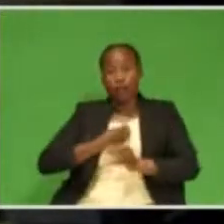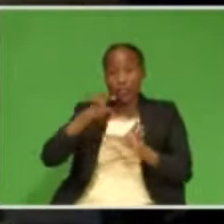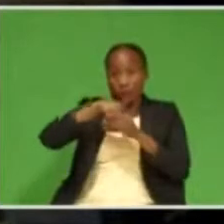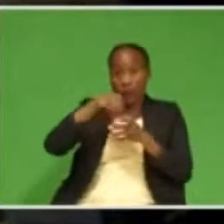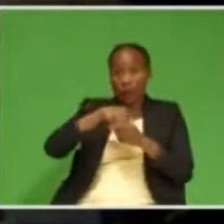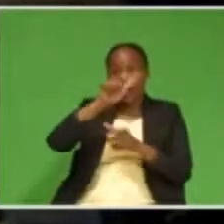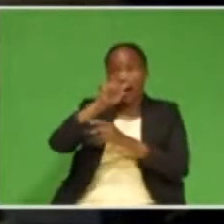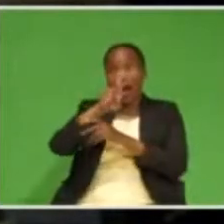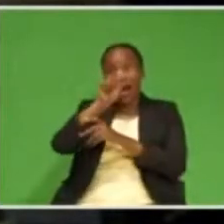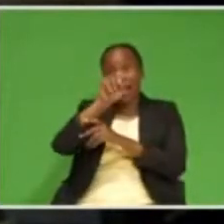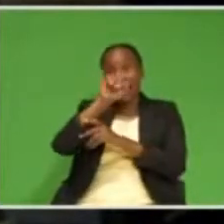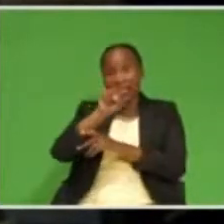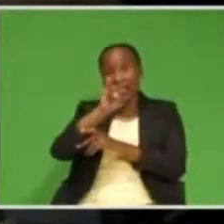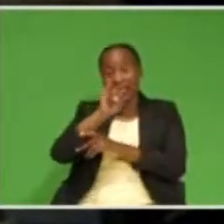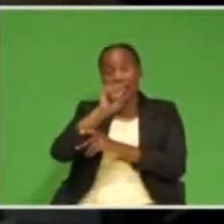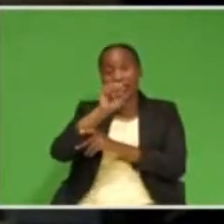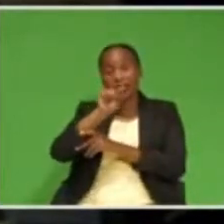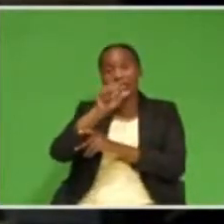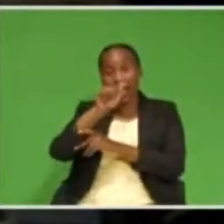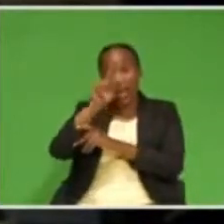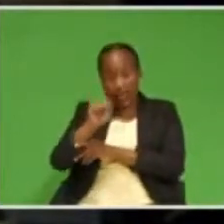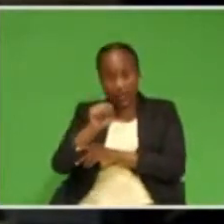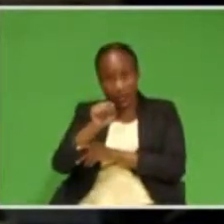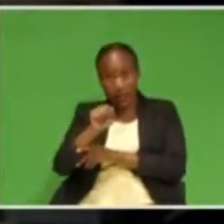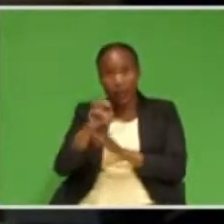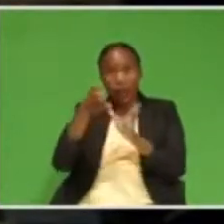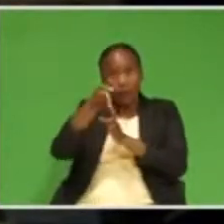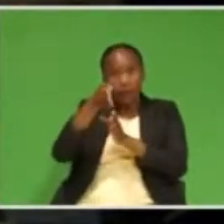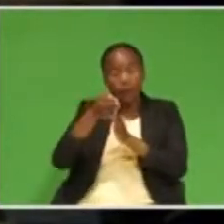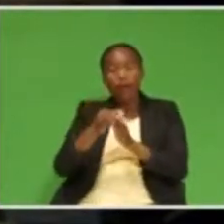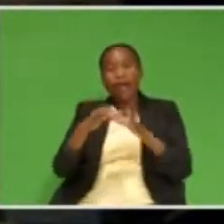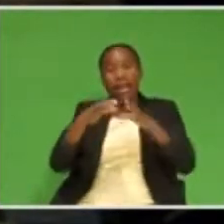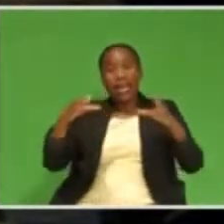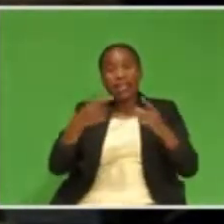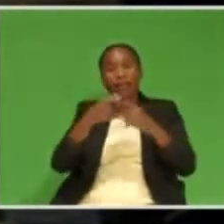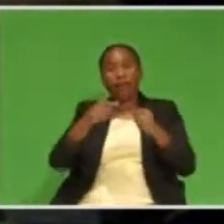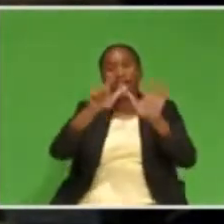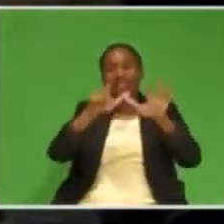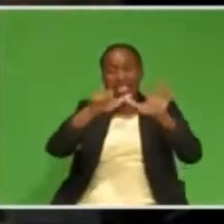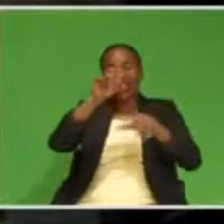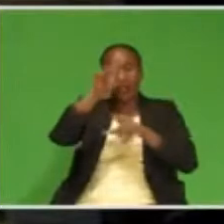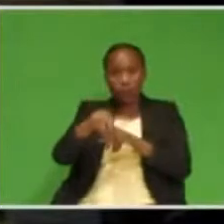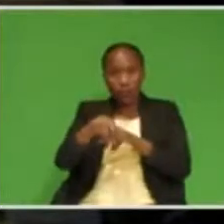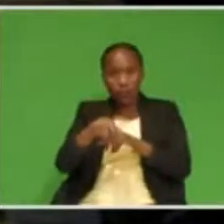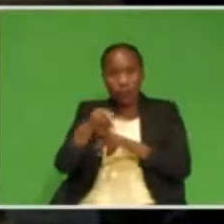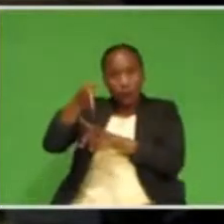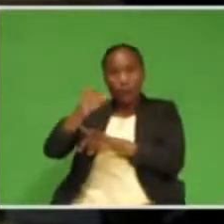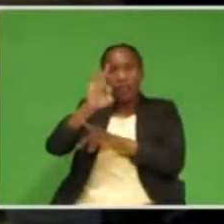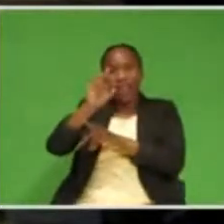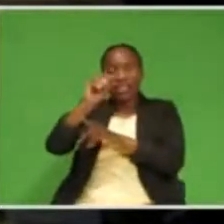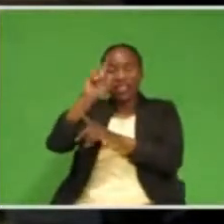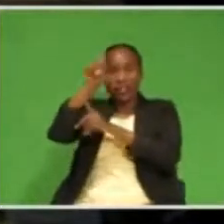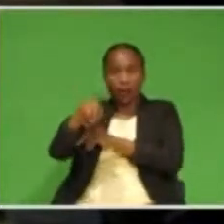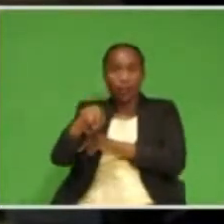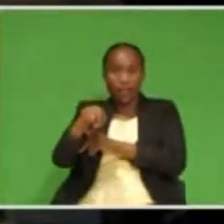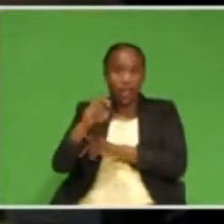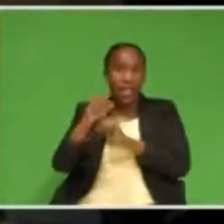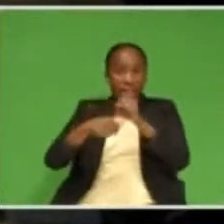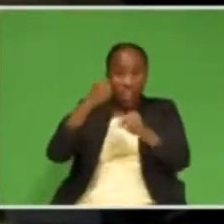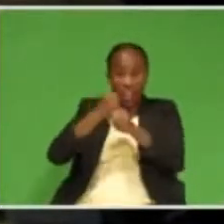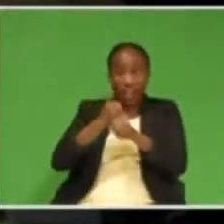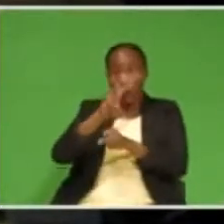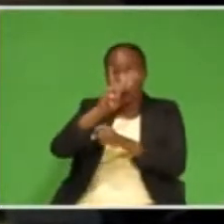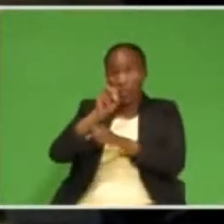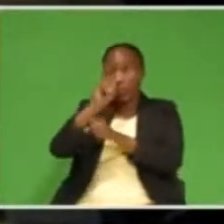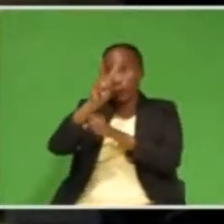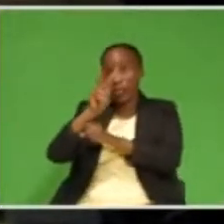training in TVET colleges will be increased from 17,000 to 30,000 in 2023